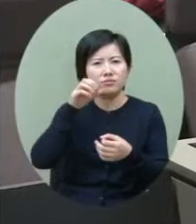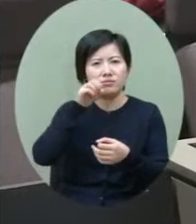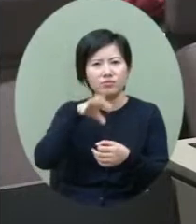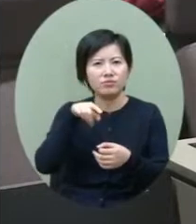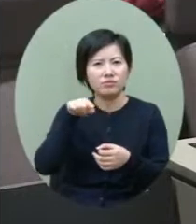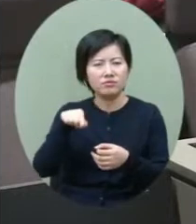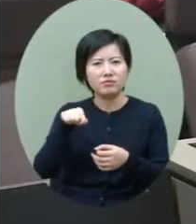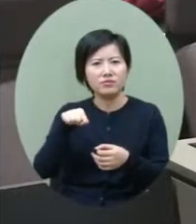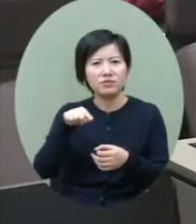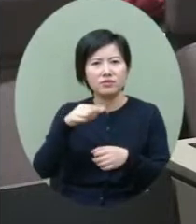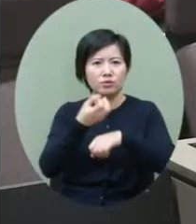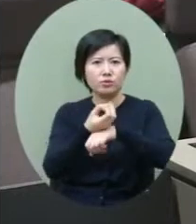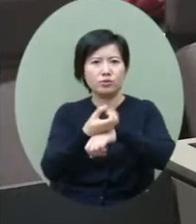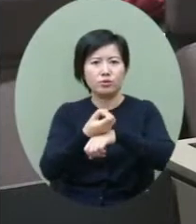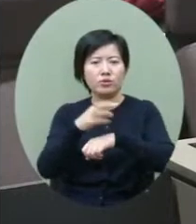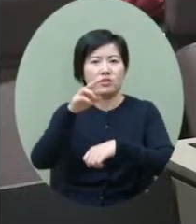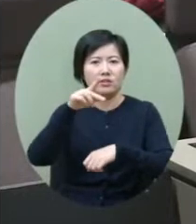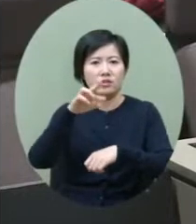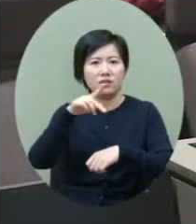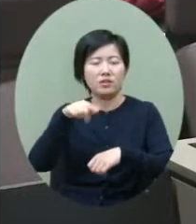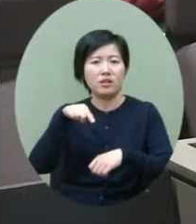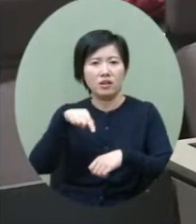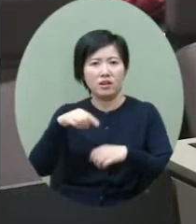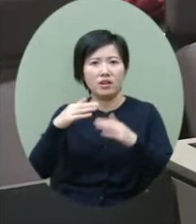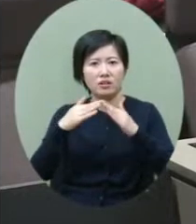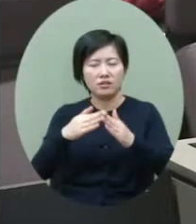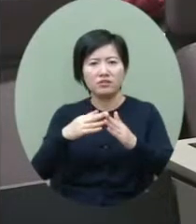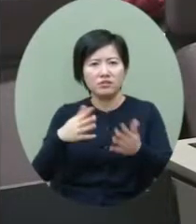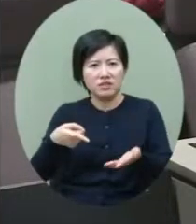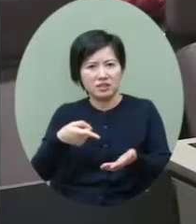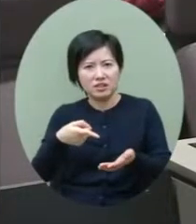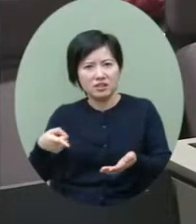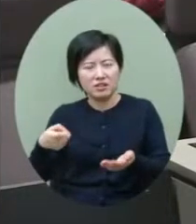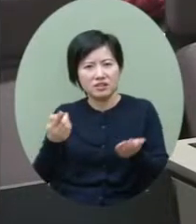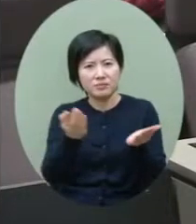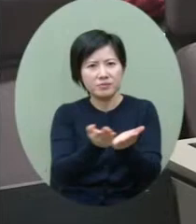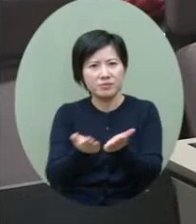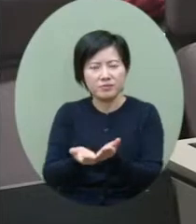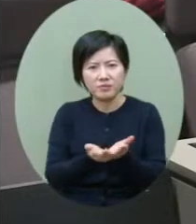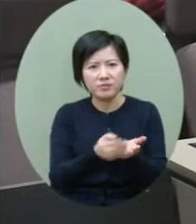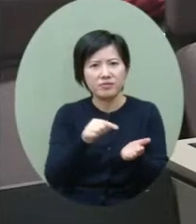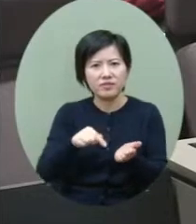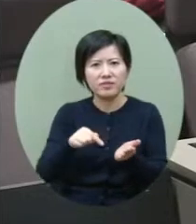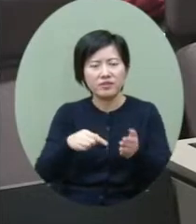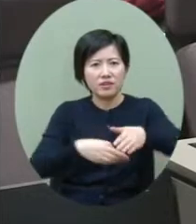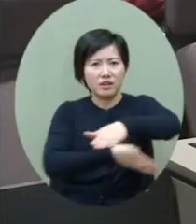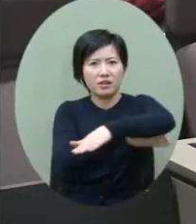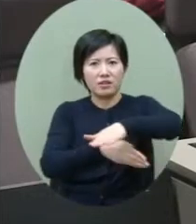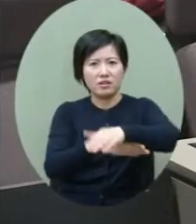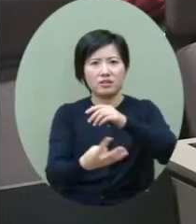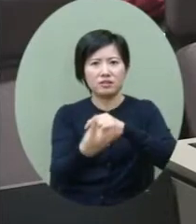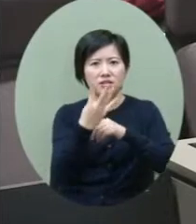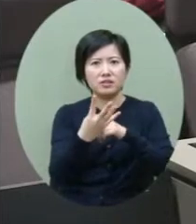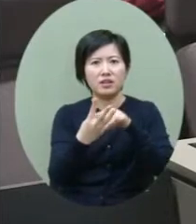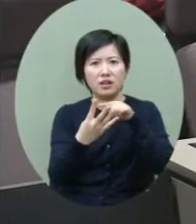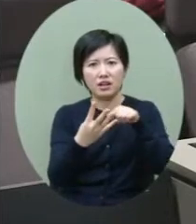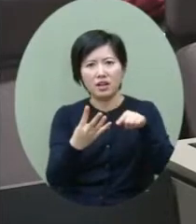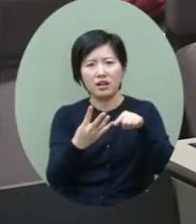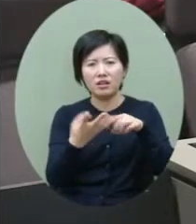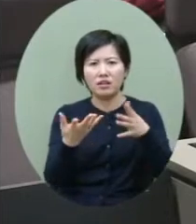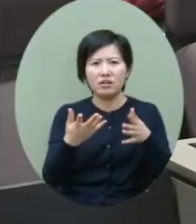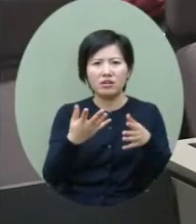I also like to follow up on the case in Lok Yeung Shan Estate. The 4